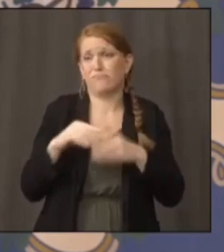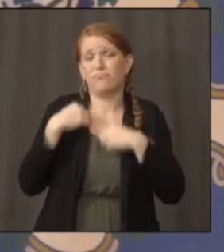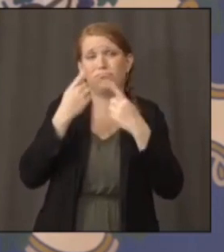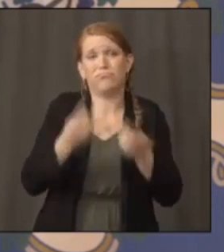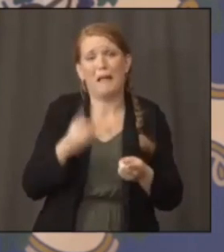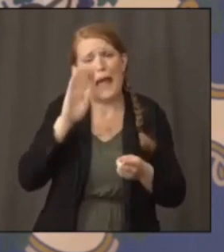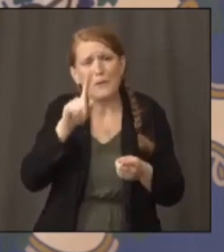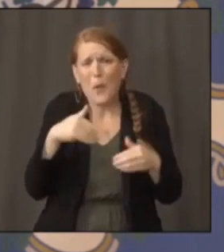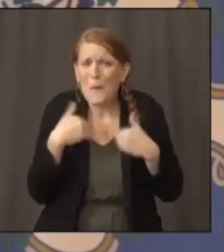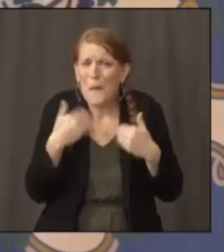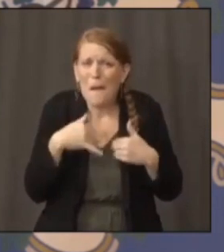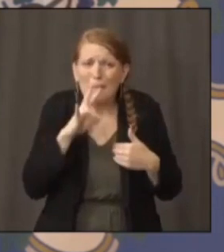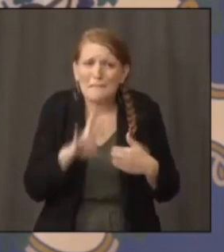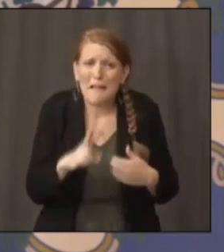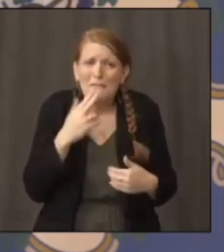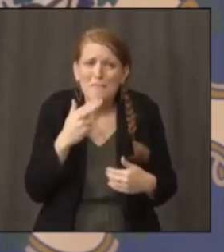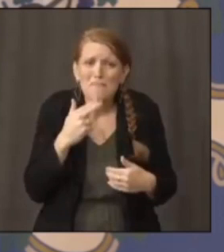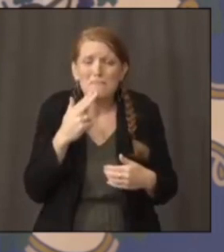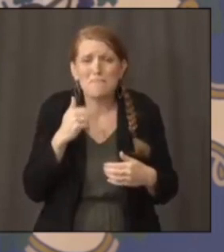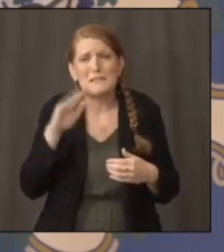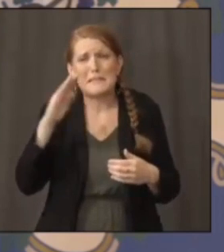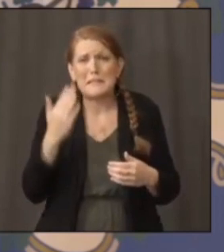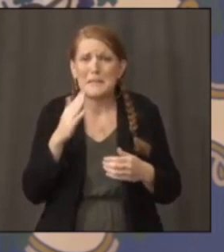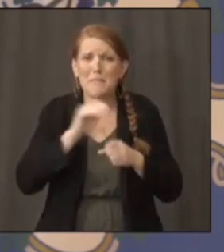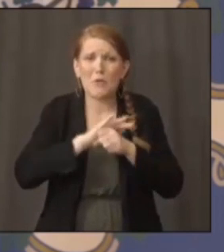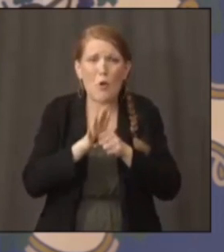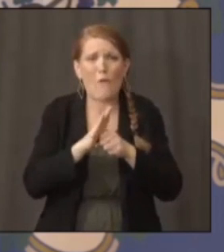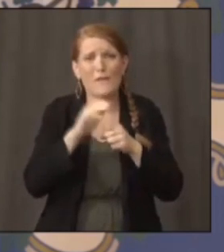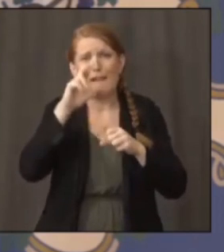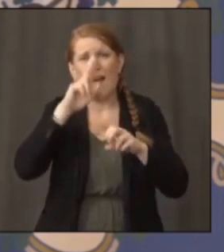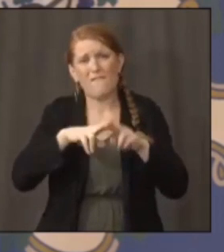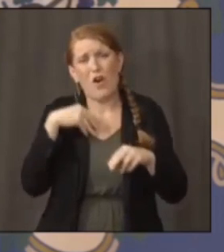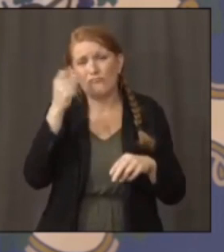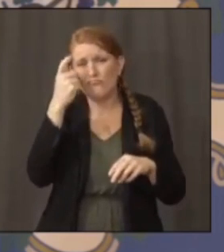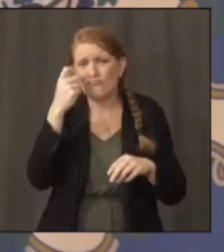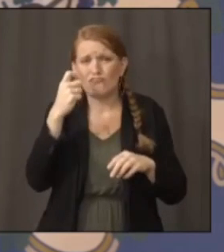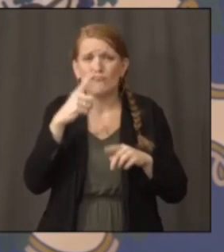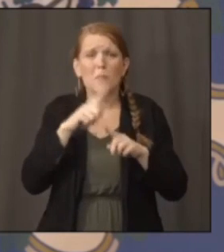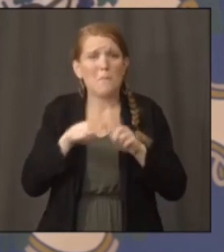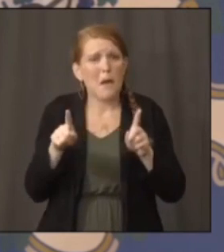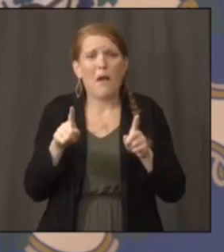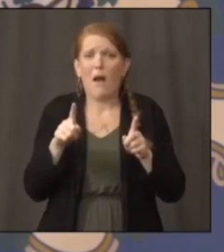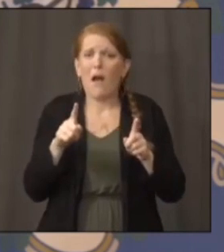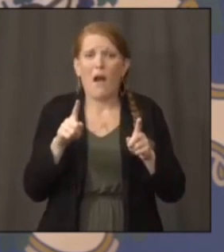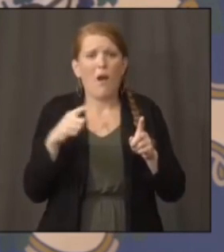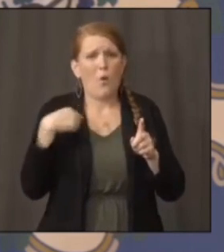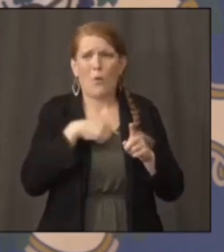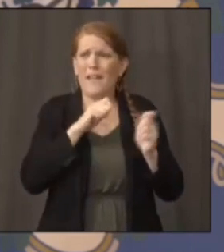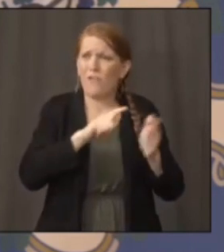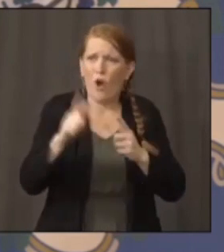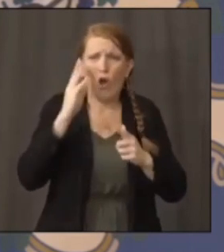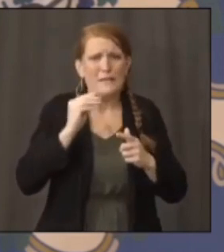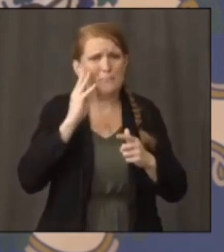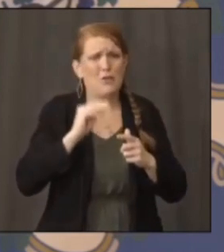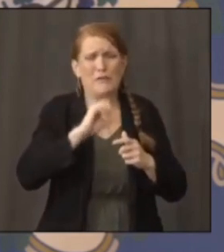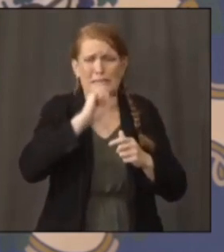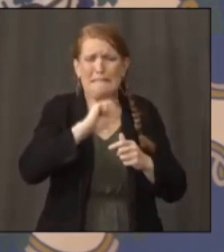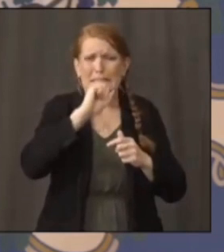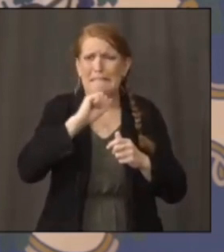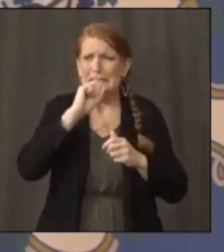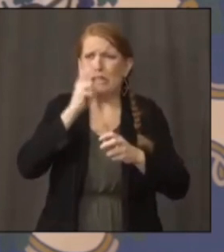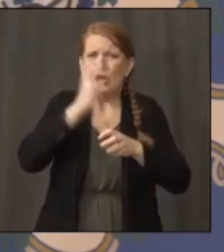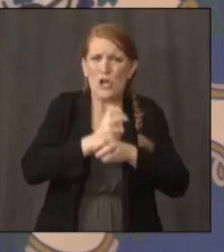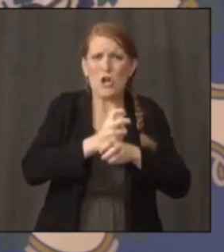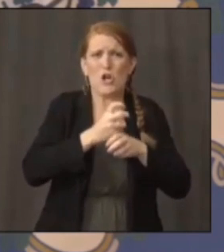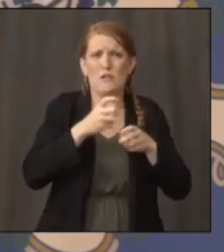you're very young and it doesn't seem like much fun, but we're going to get through this just like we've gotten through a lot of other tough times in our country. And we do it by